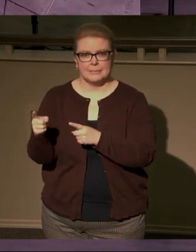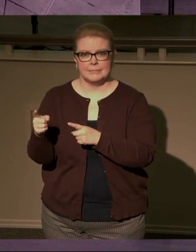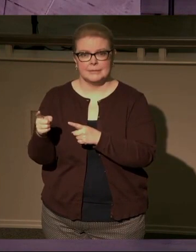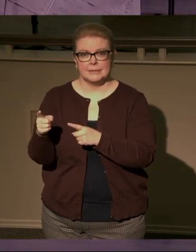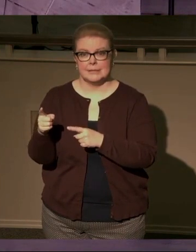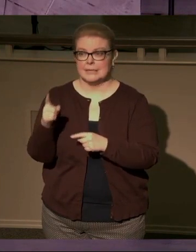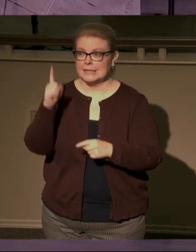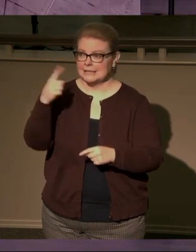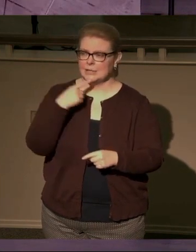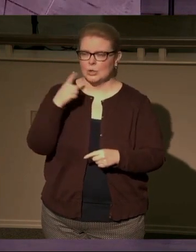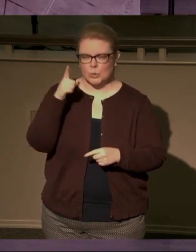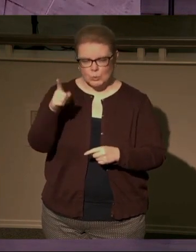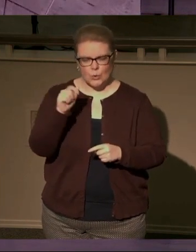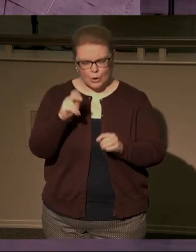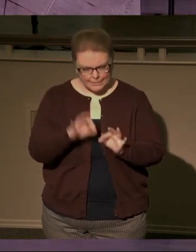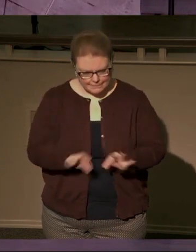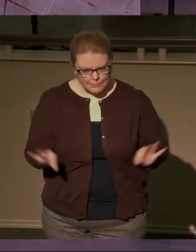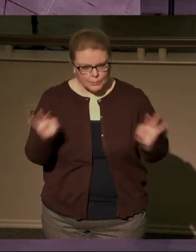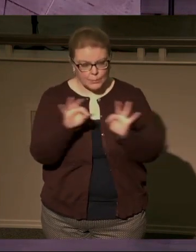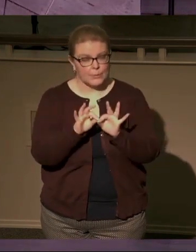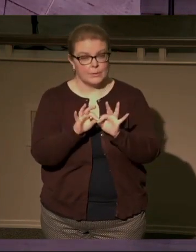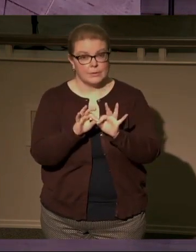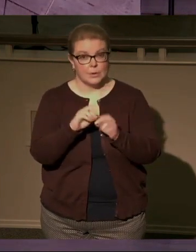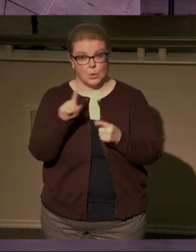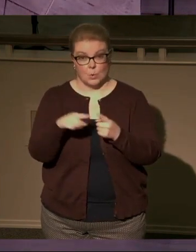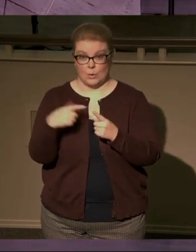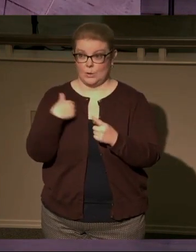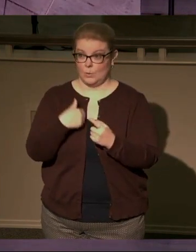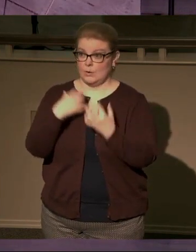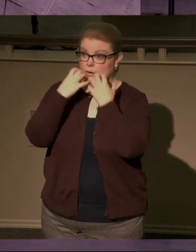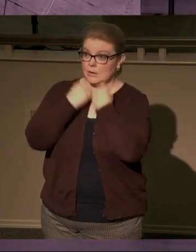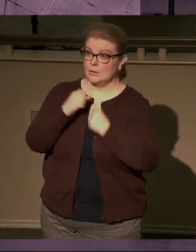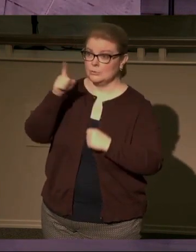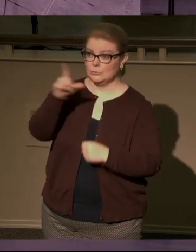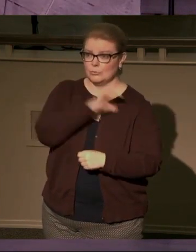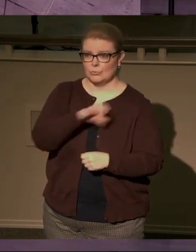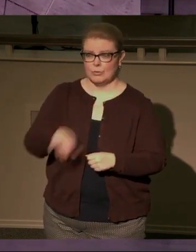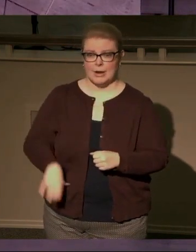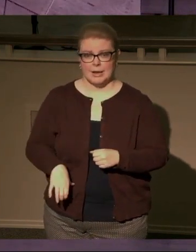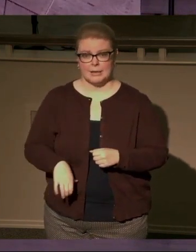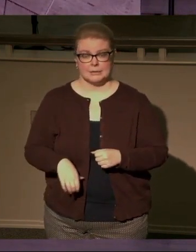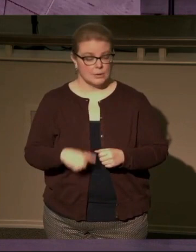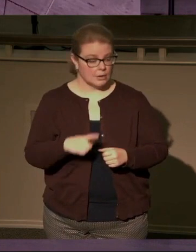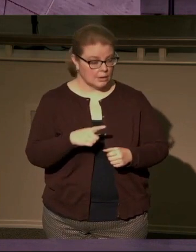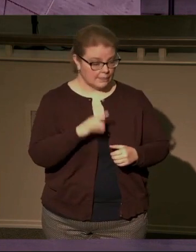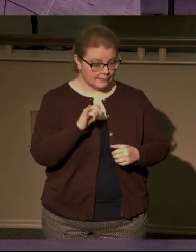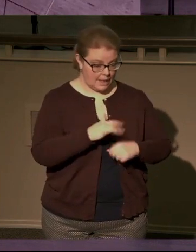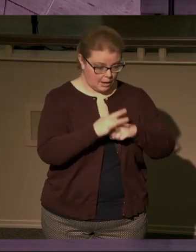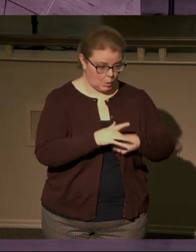me. Let me tell you something. When you matter to Christ, you don't have to answer the who am I question.